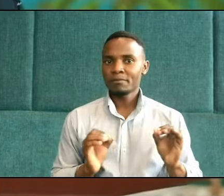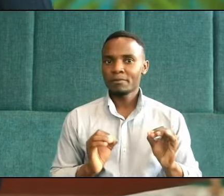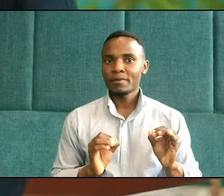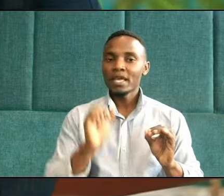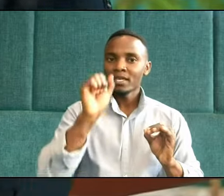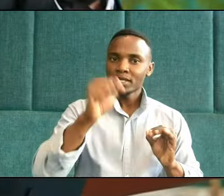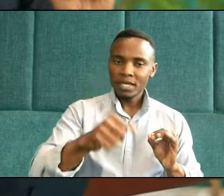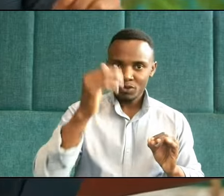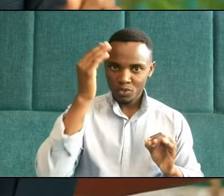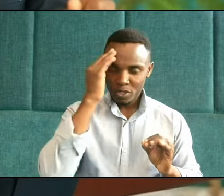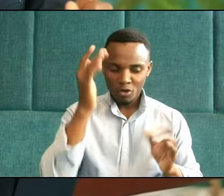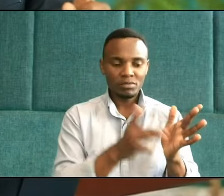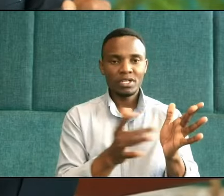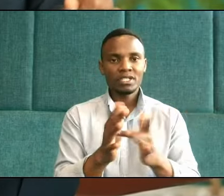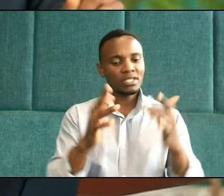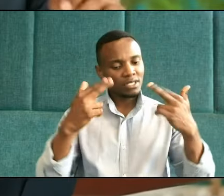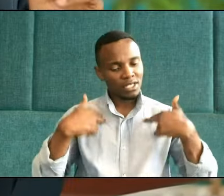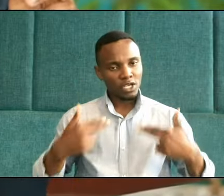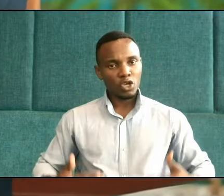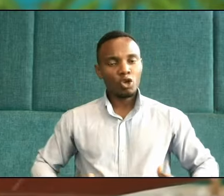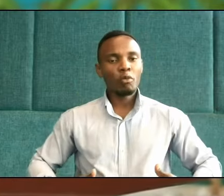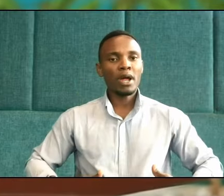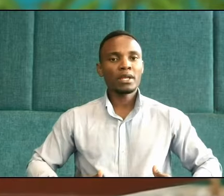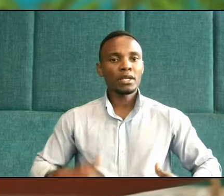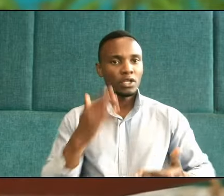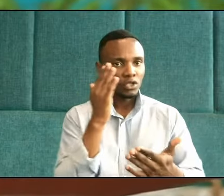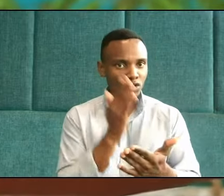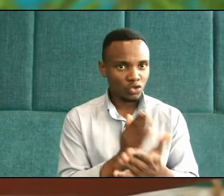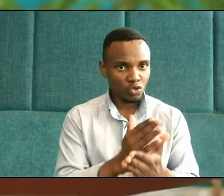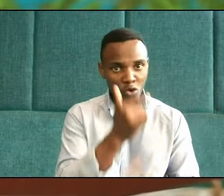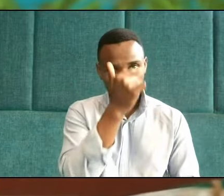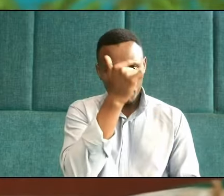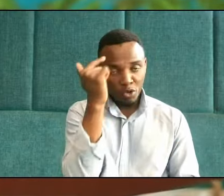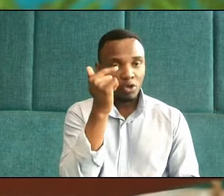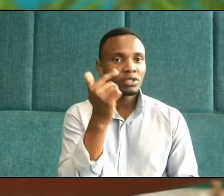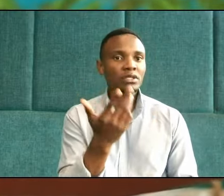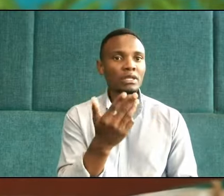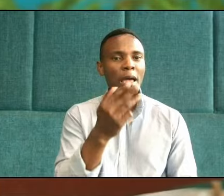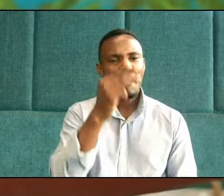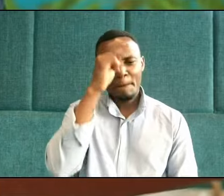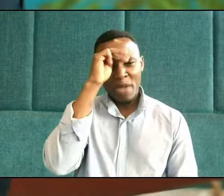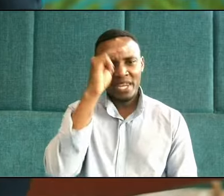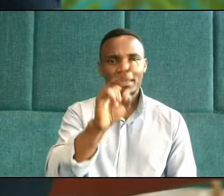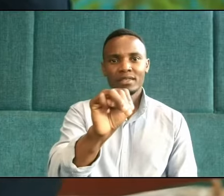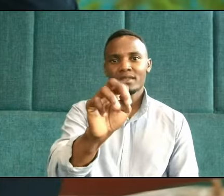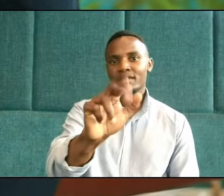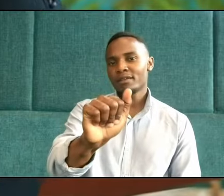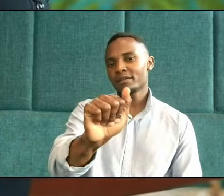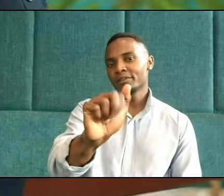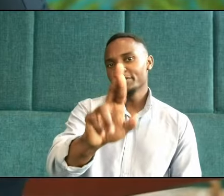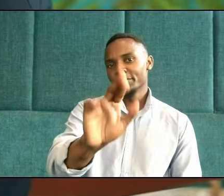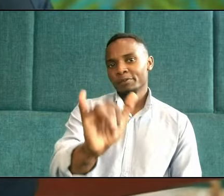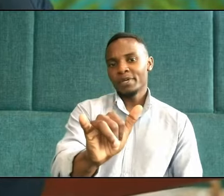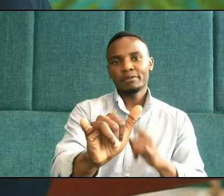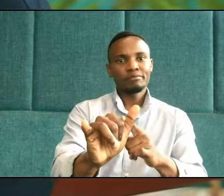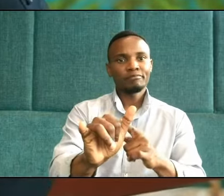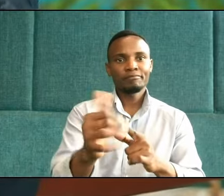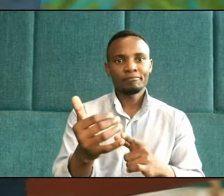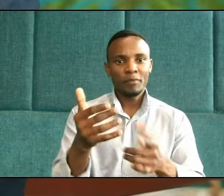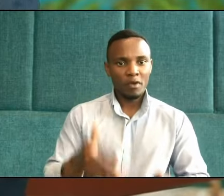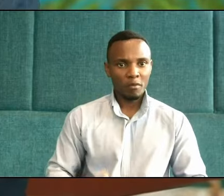was a human being 100% because he was conceived by Mary, but by being born by the